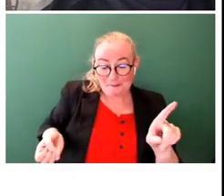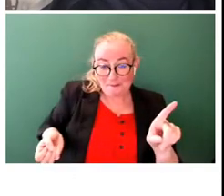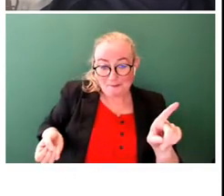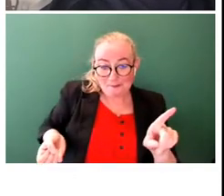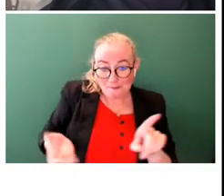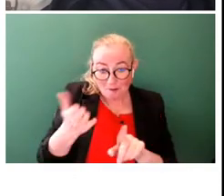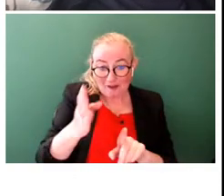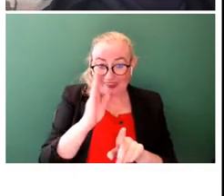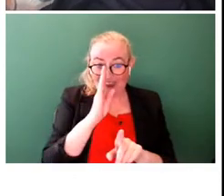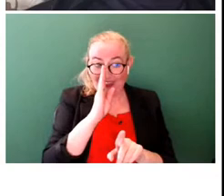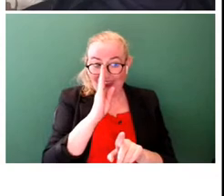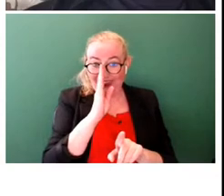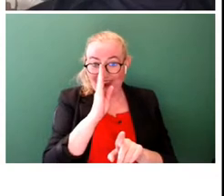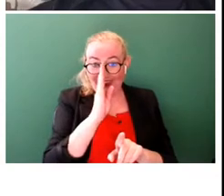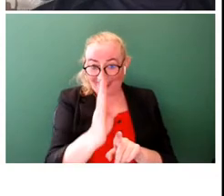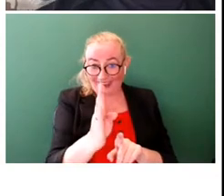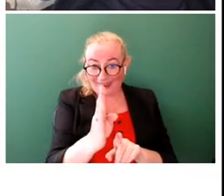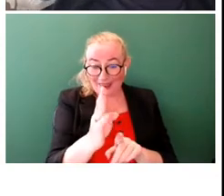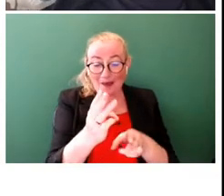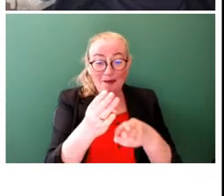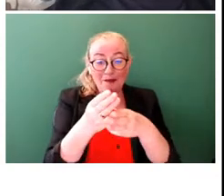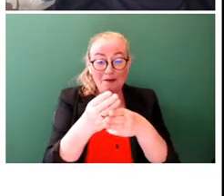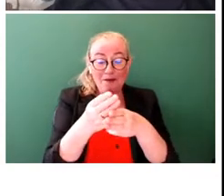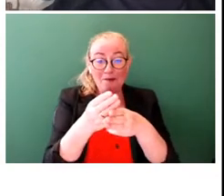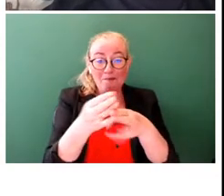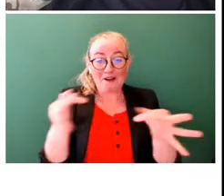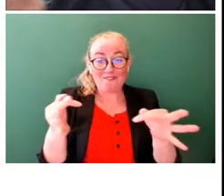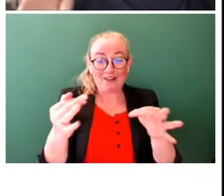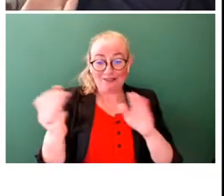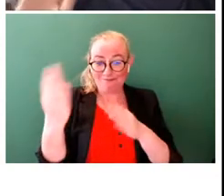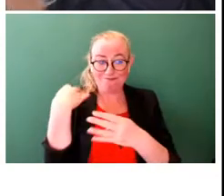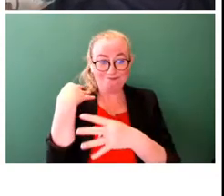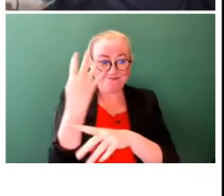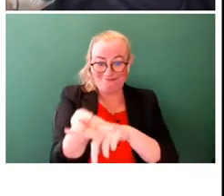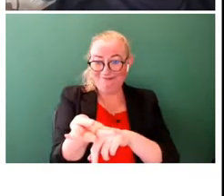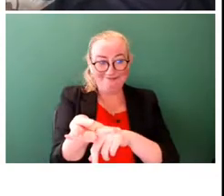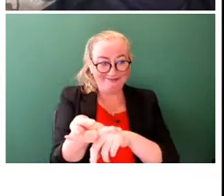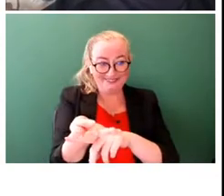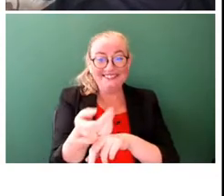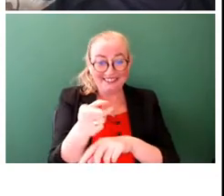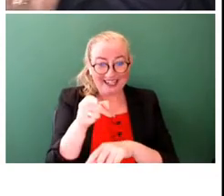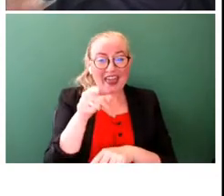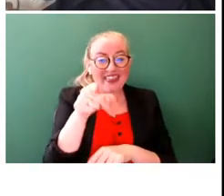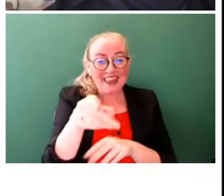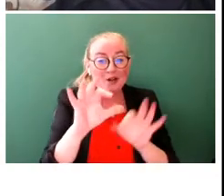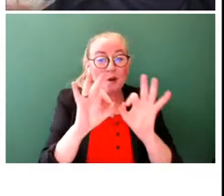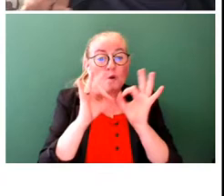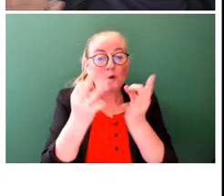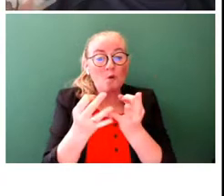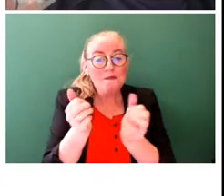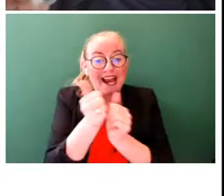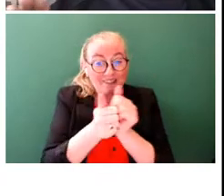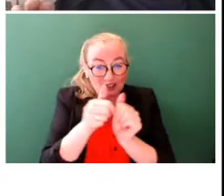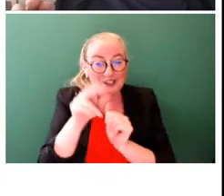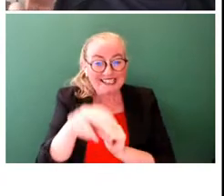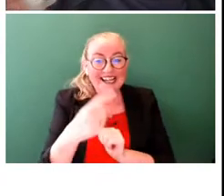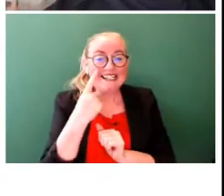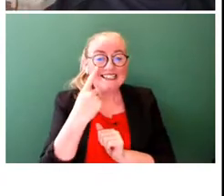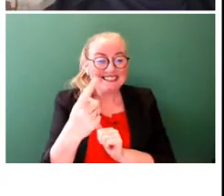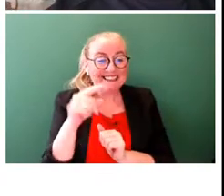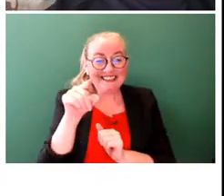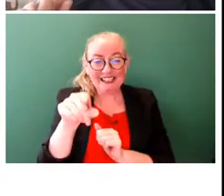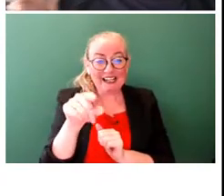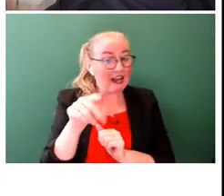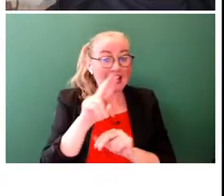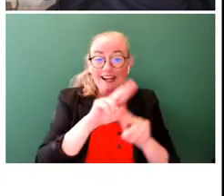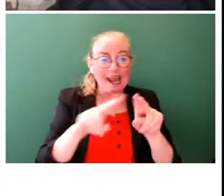aisle. Perfect, a strike. Now this is a group activity, and as you can see, it's not something we're doing at